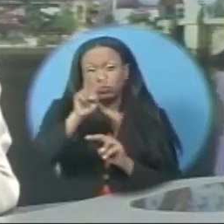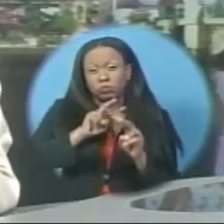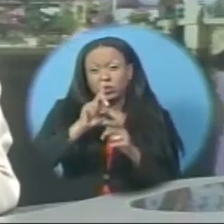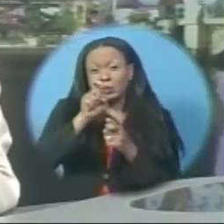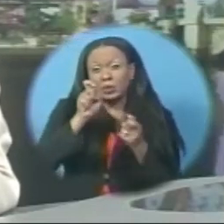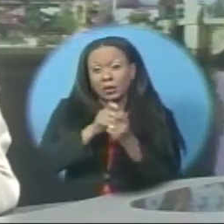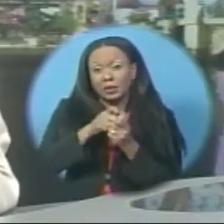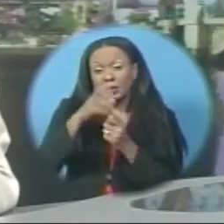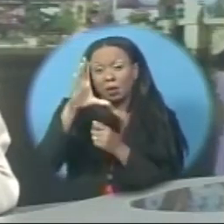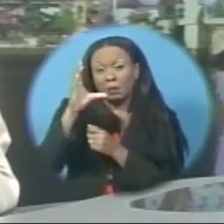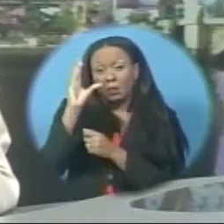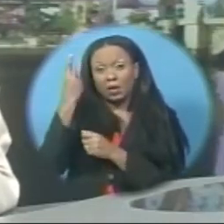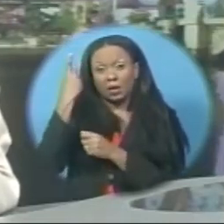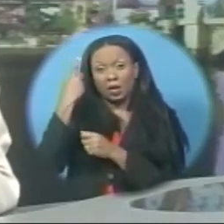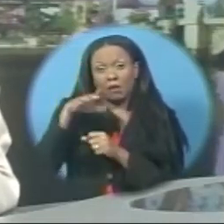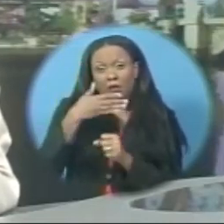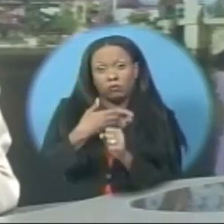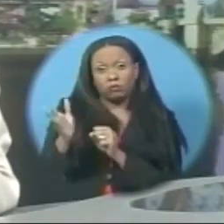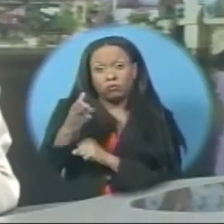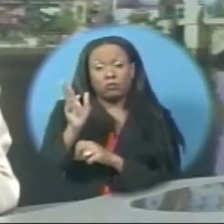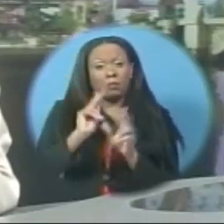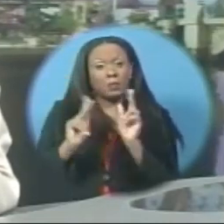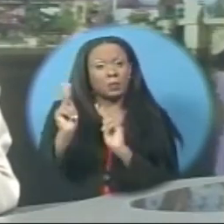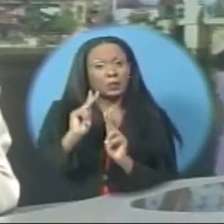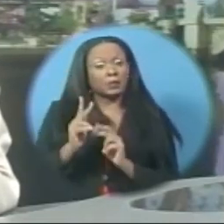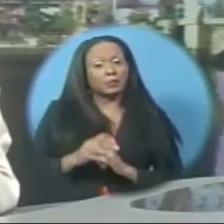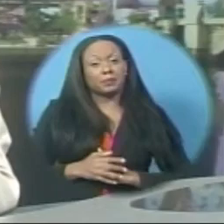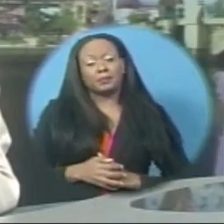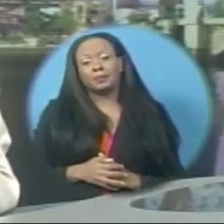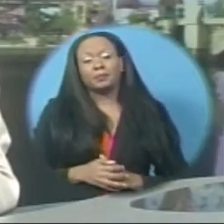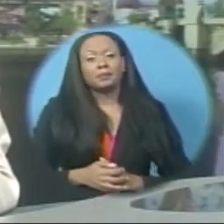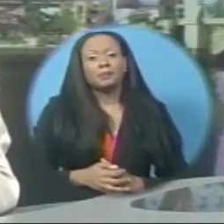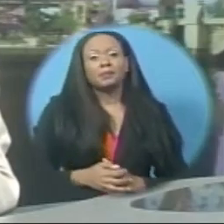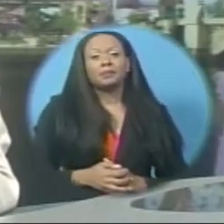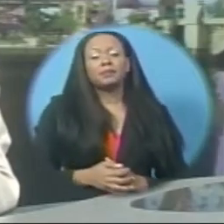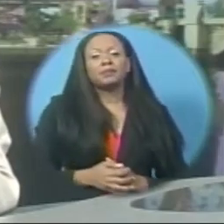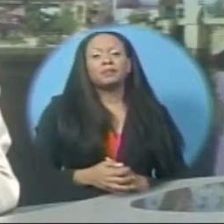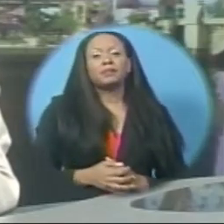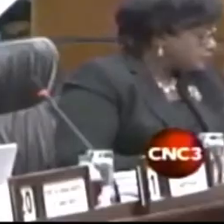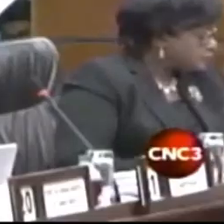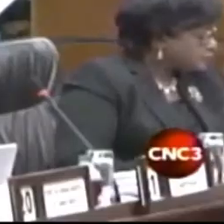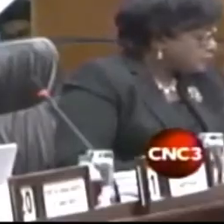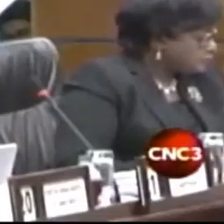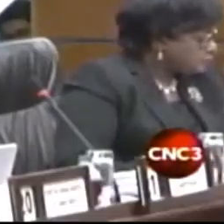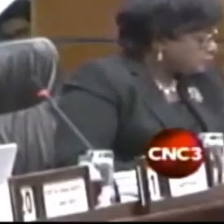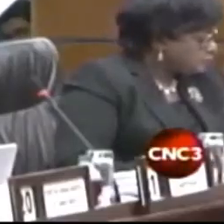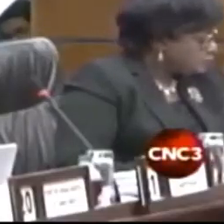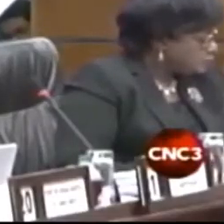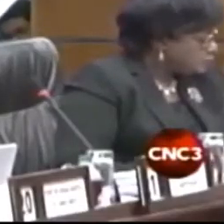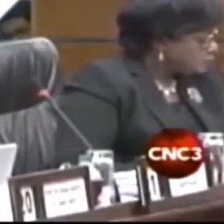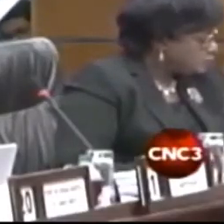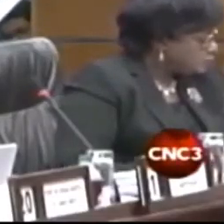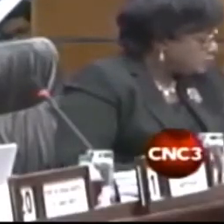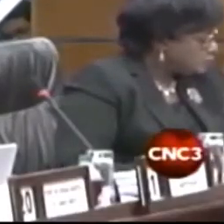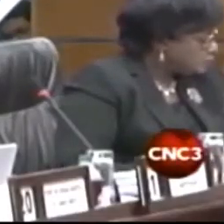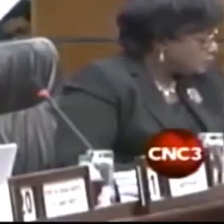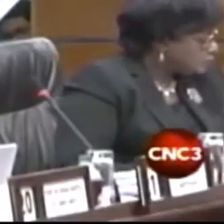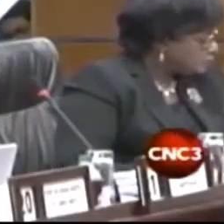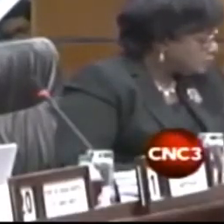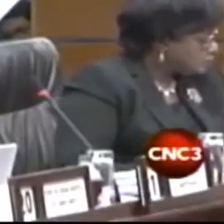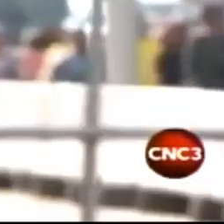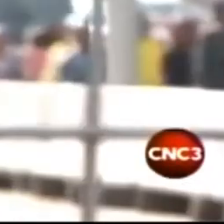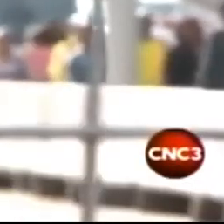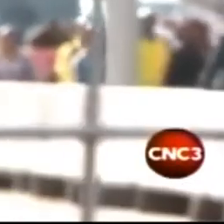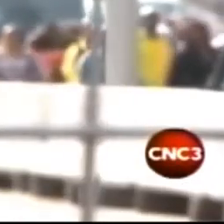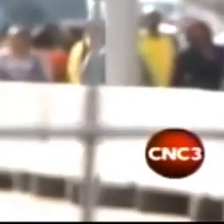cutbacks. We have more in this CNC3 report. The Minister of Finance said earlier this week